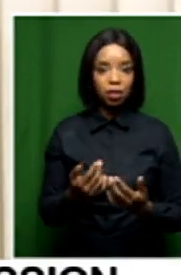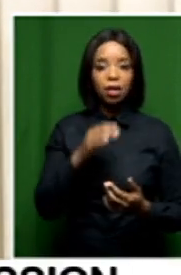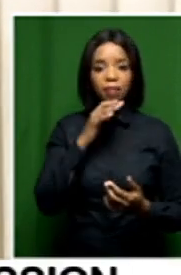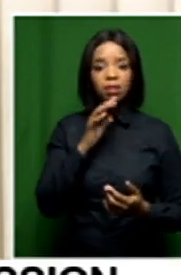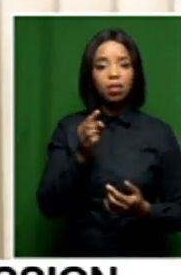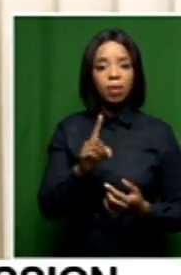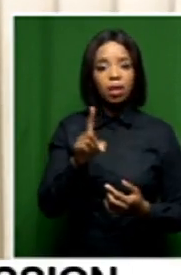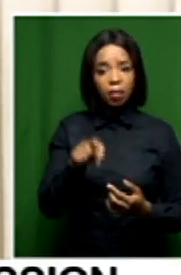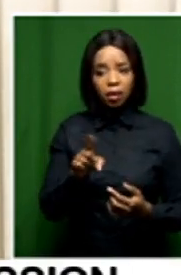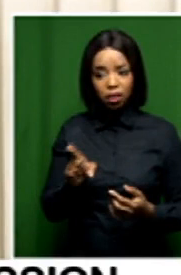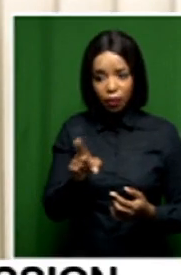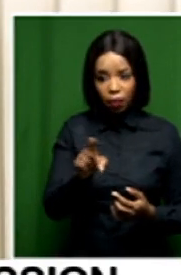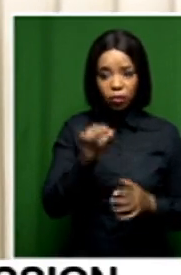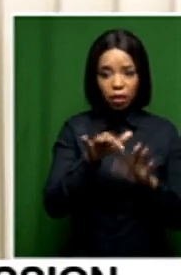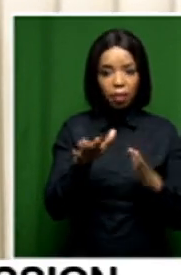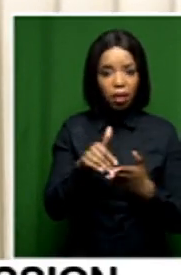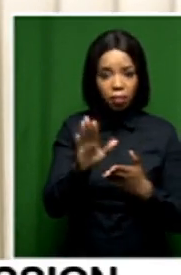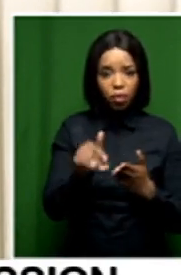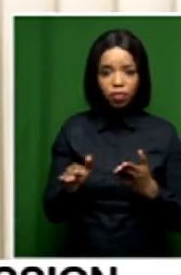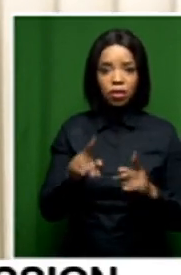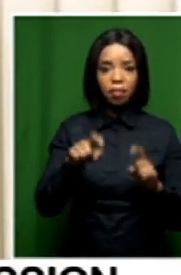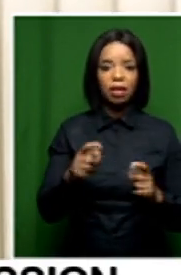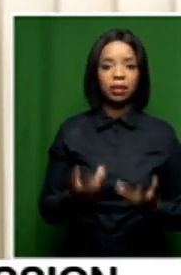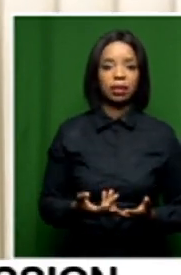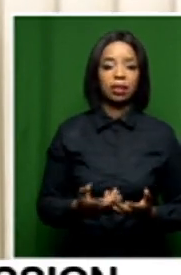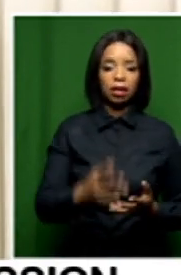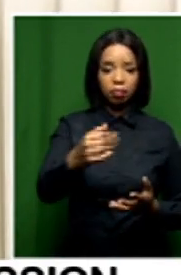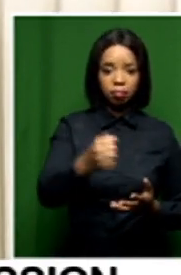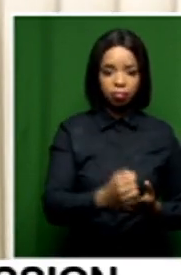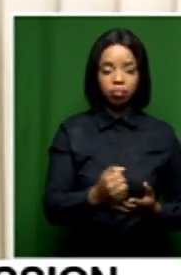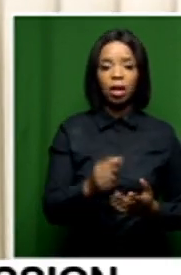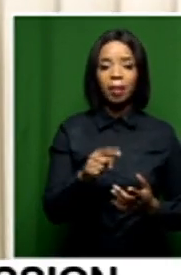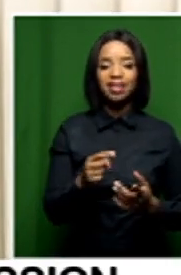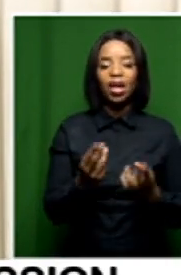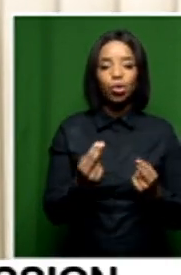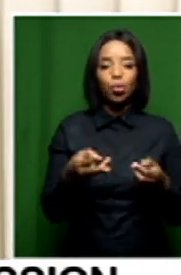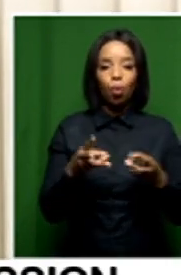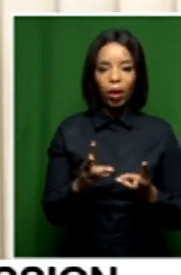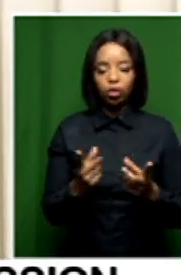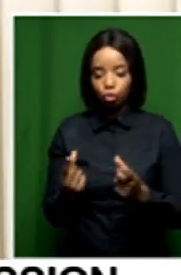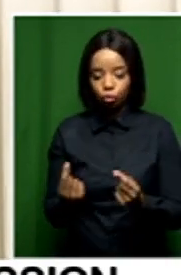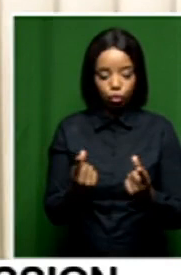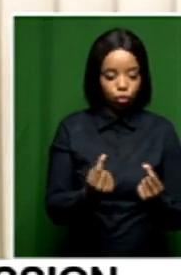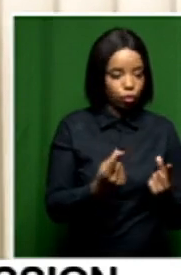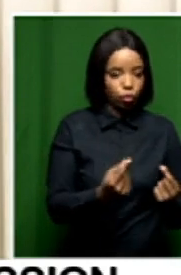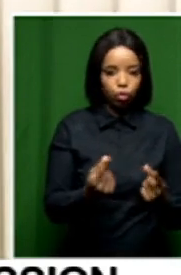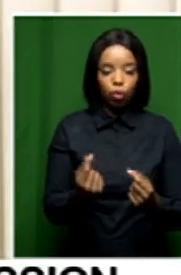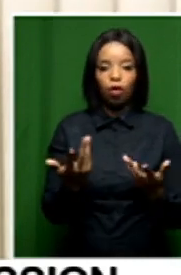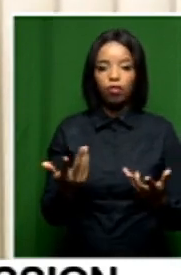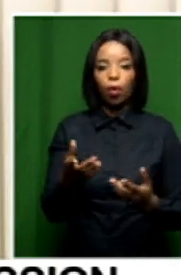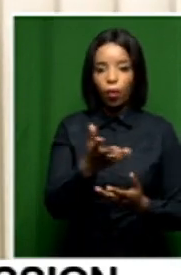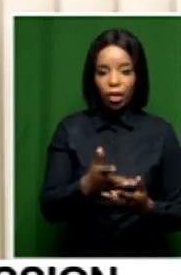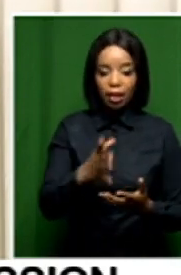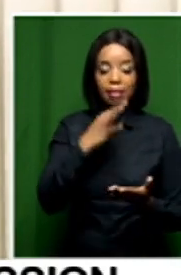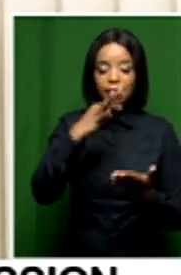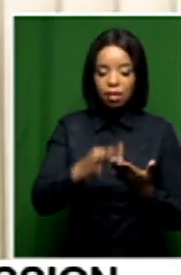removed. It means we need to employ new ways so that at the end of the day, these particular instruments are able to work. At the end of the